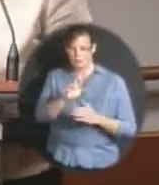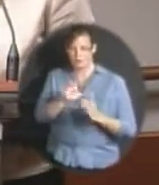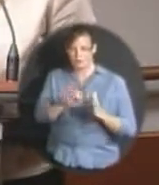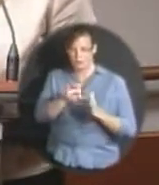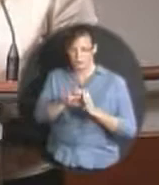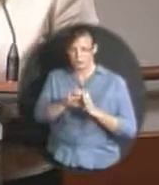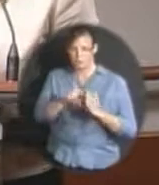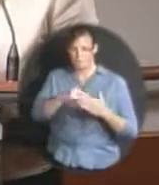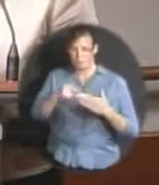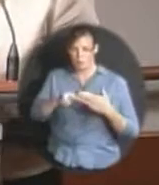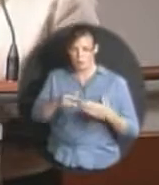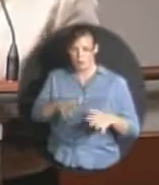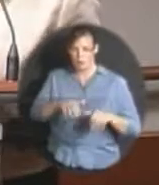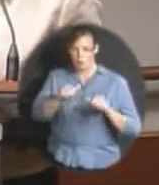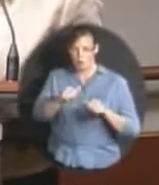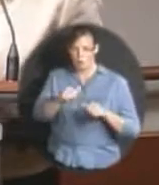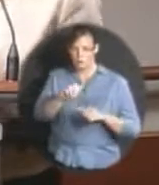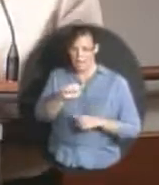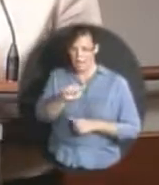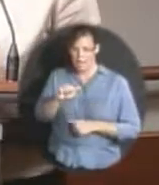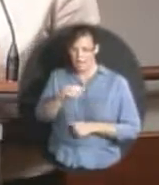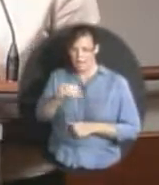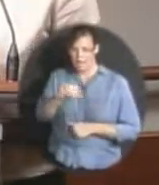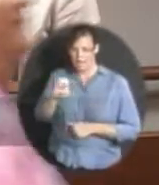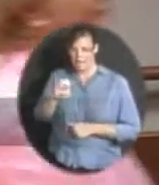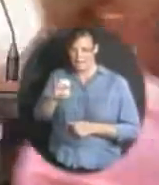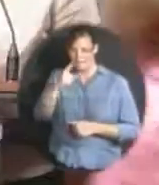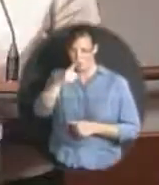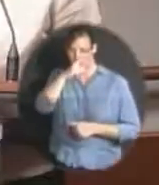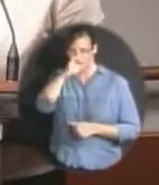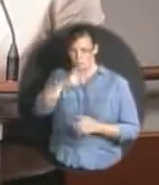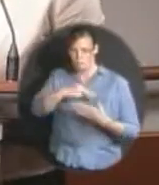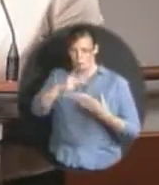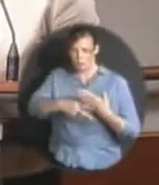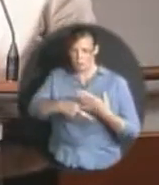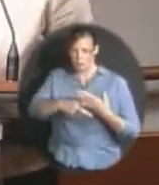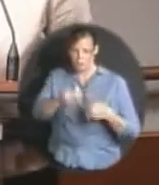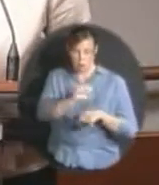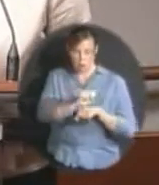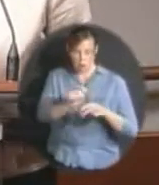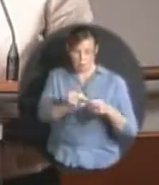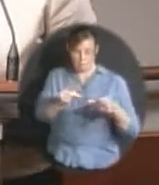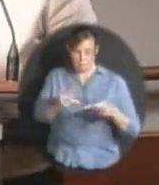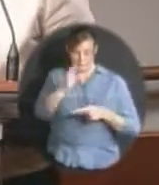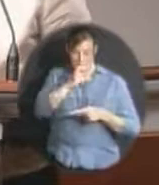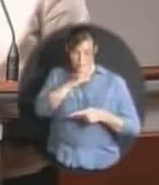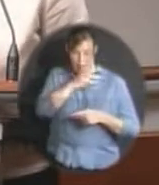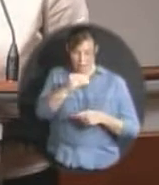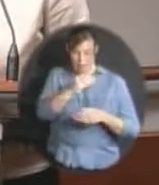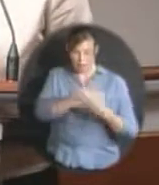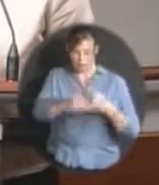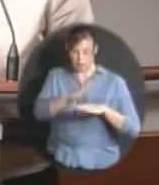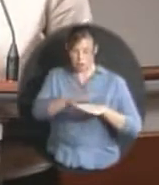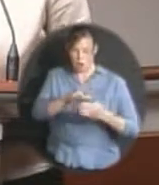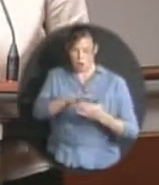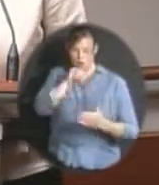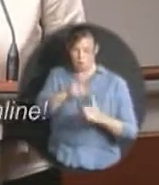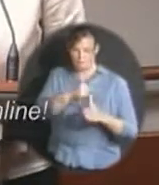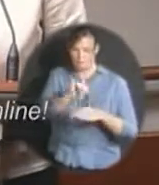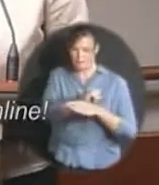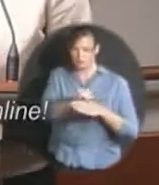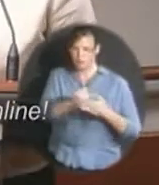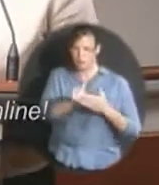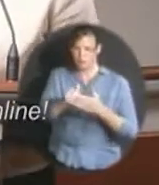aerospace and engineering student interns for a semester or summer project. The workplace exploration and hands-on learning from an industry leader